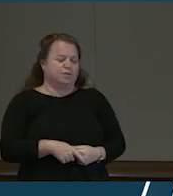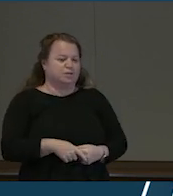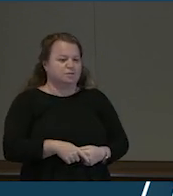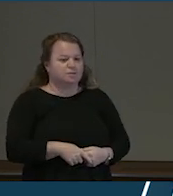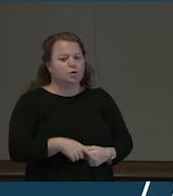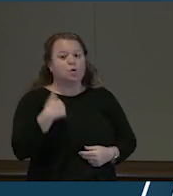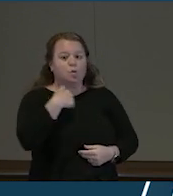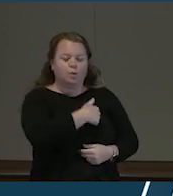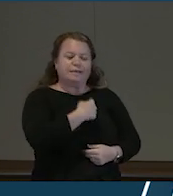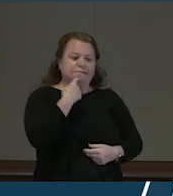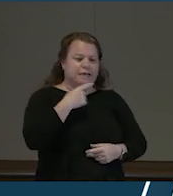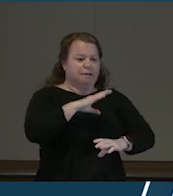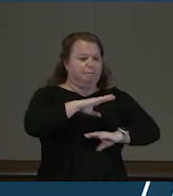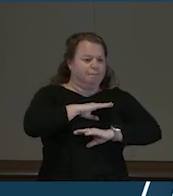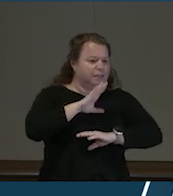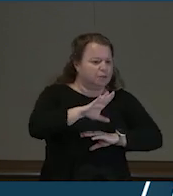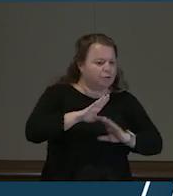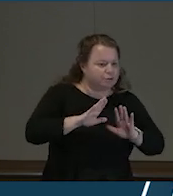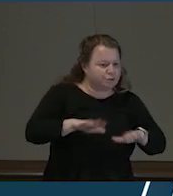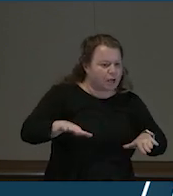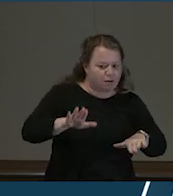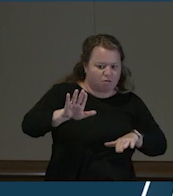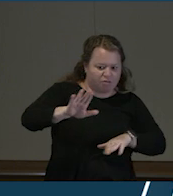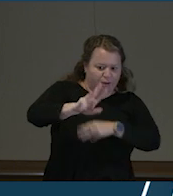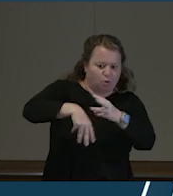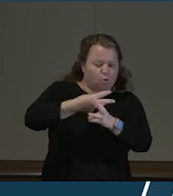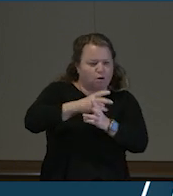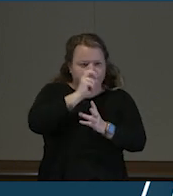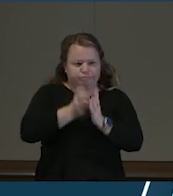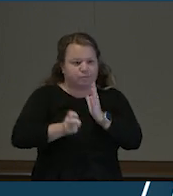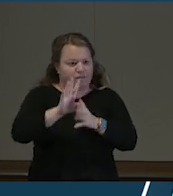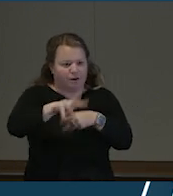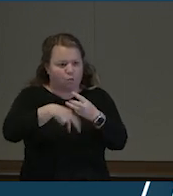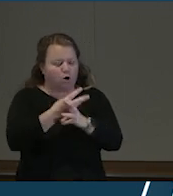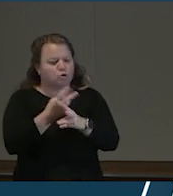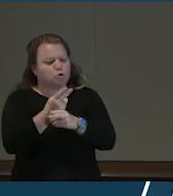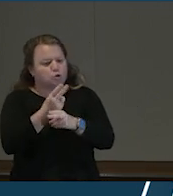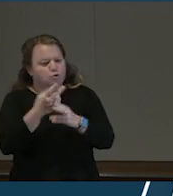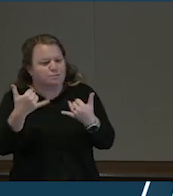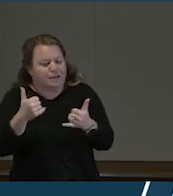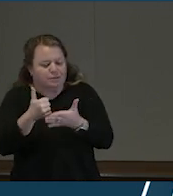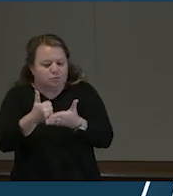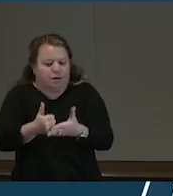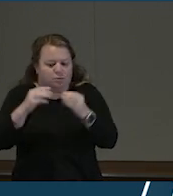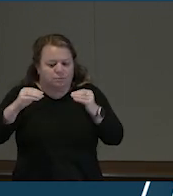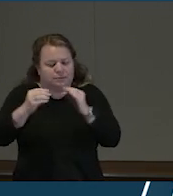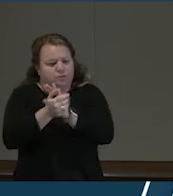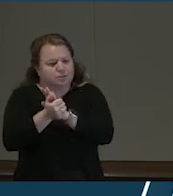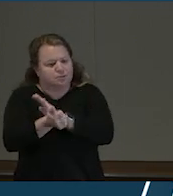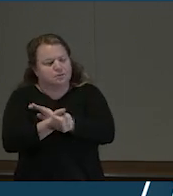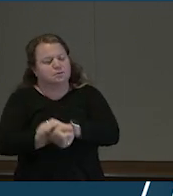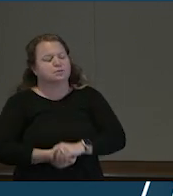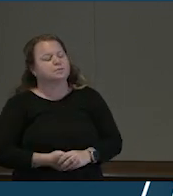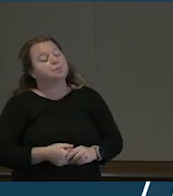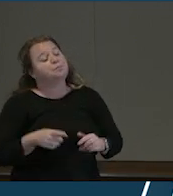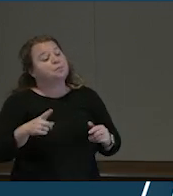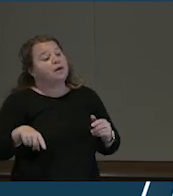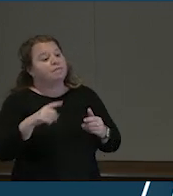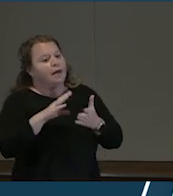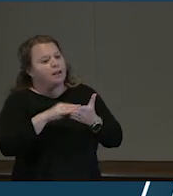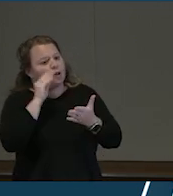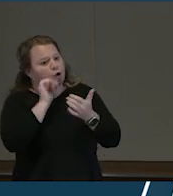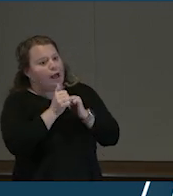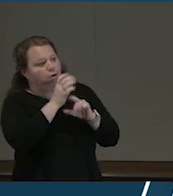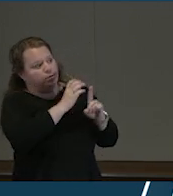they're at, get into their world. Use play to help with these skills. And because they learn by observation,